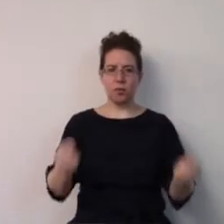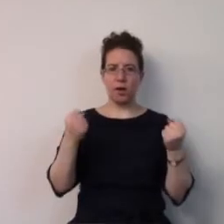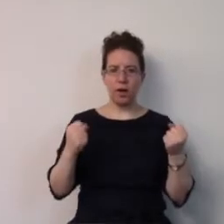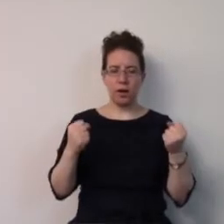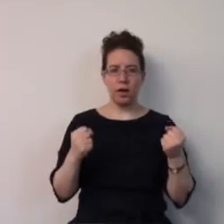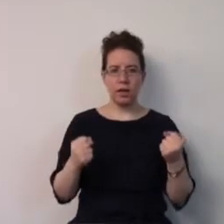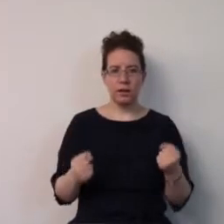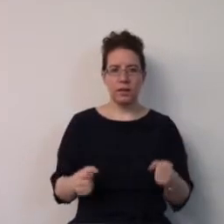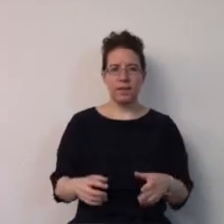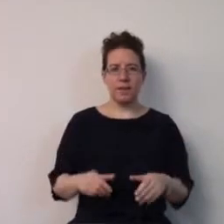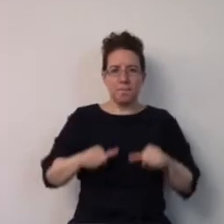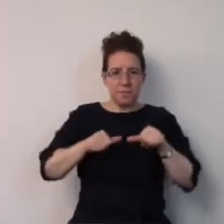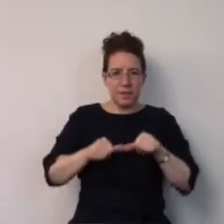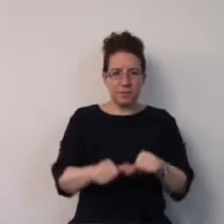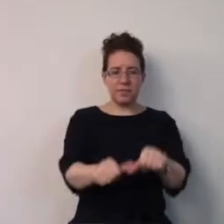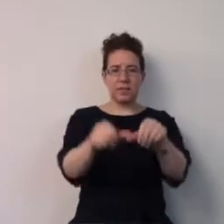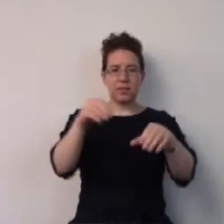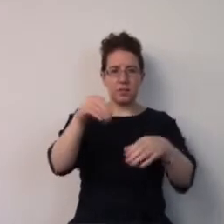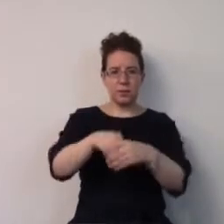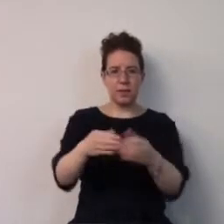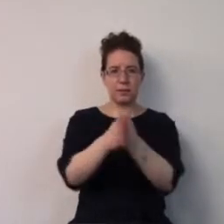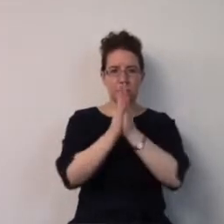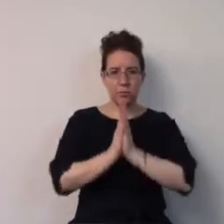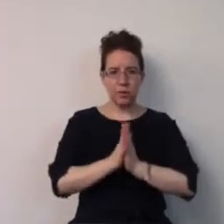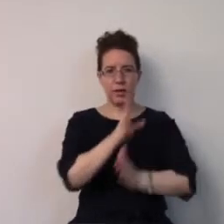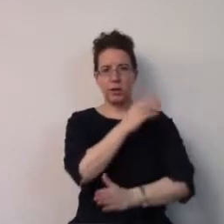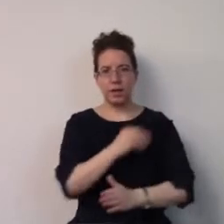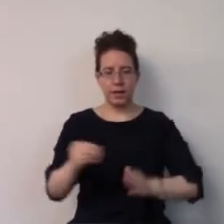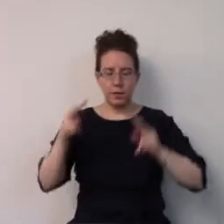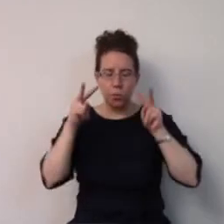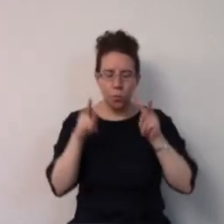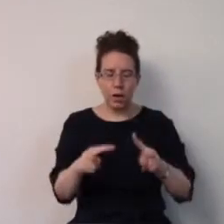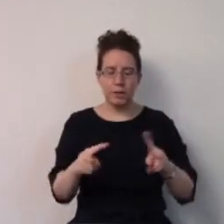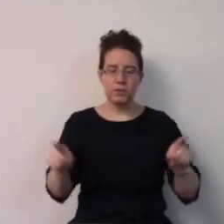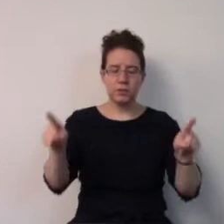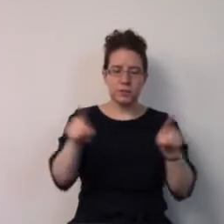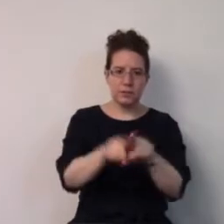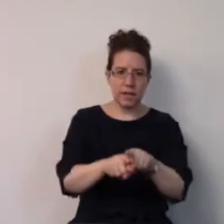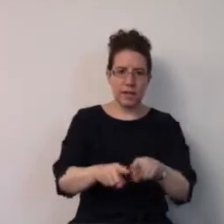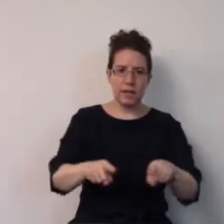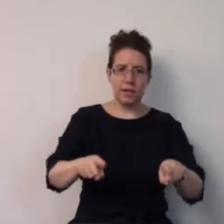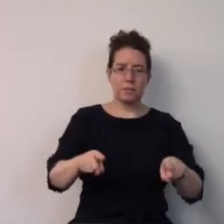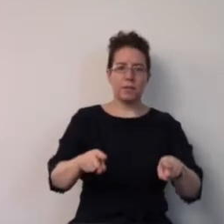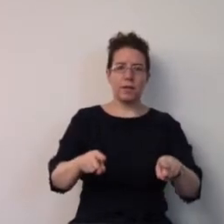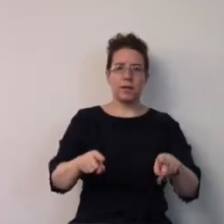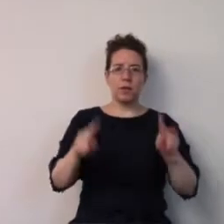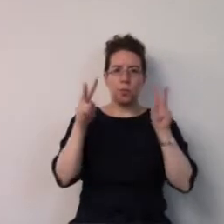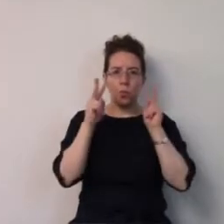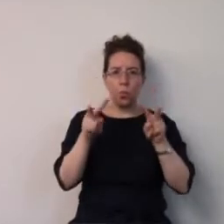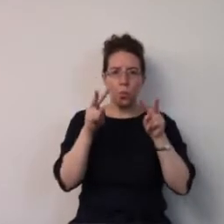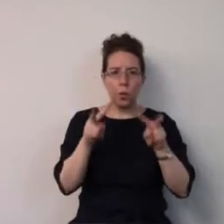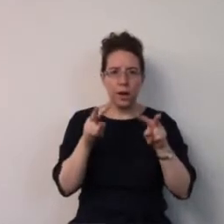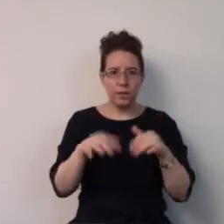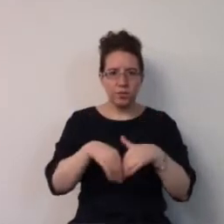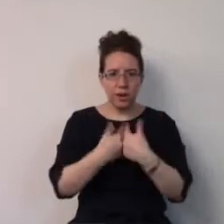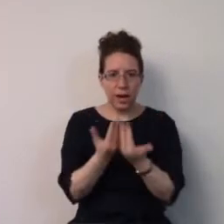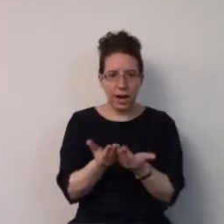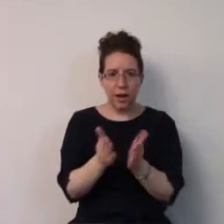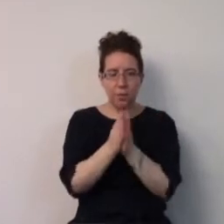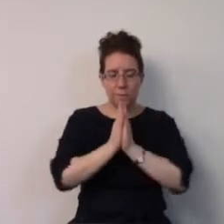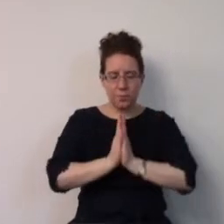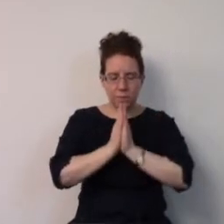the same. Okay. Watch by praying. And watch and make sure that you remain